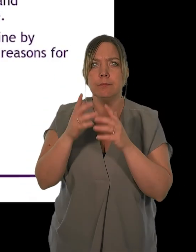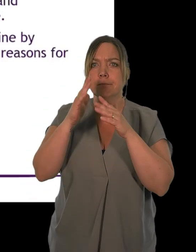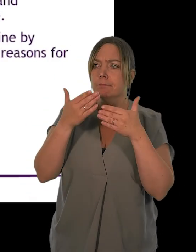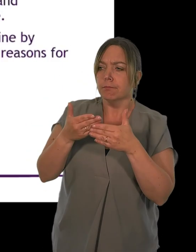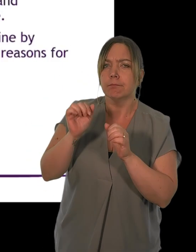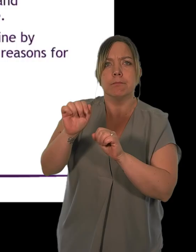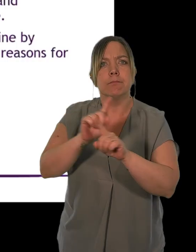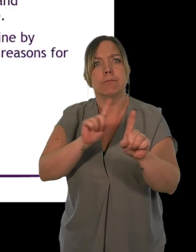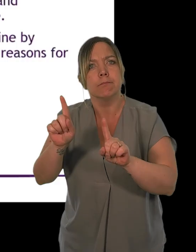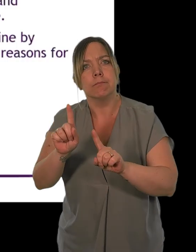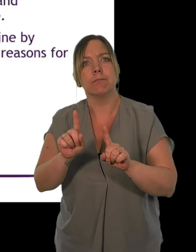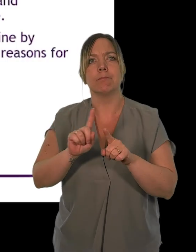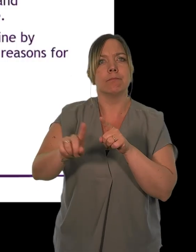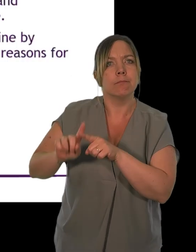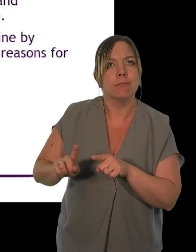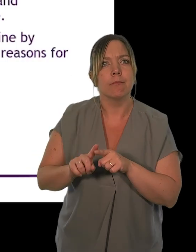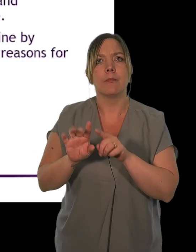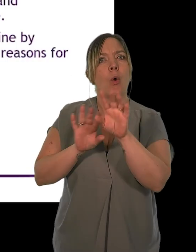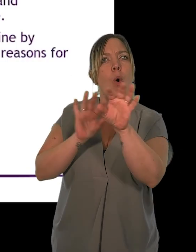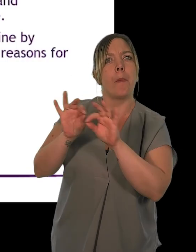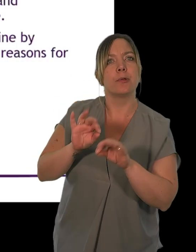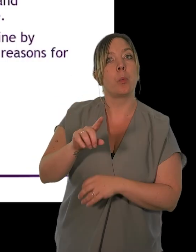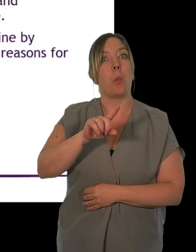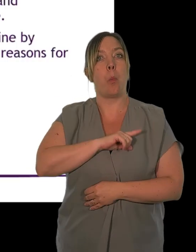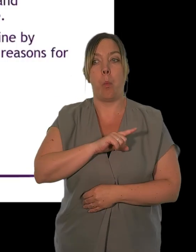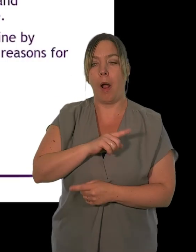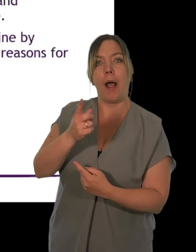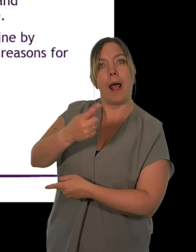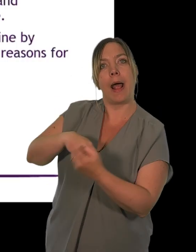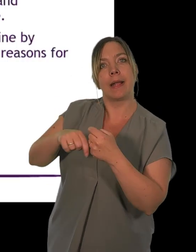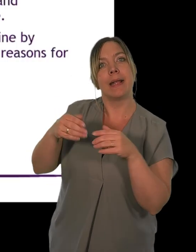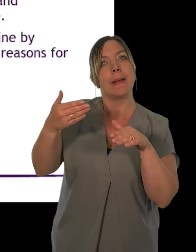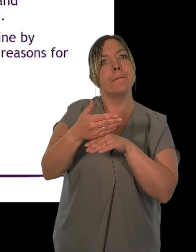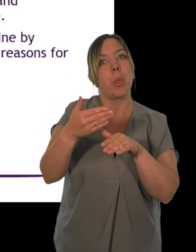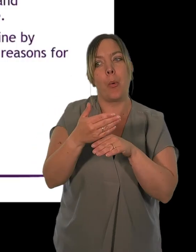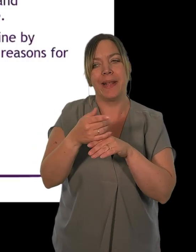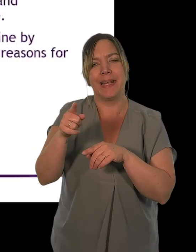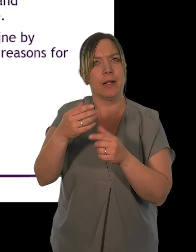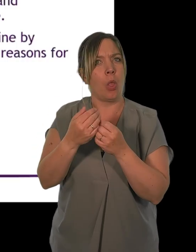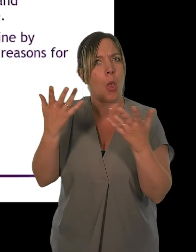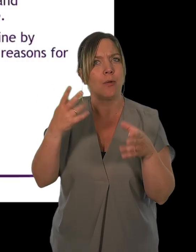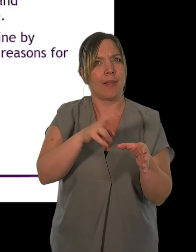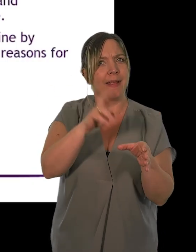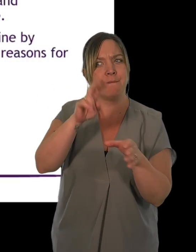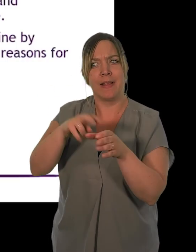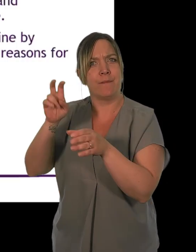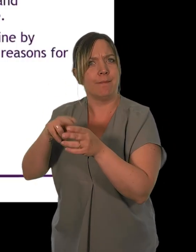or any other activity where consultation and engagement could take place.